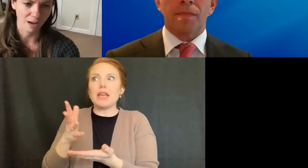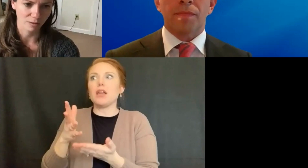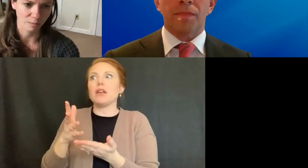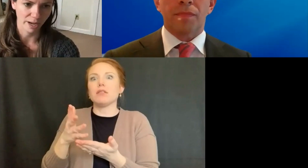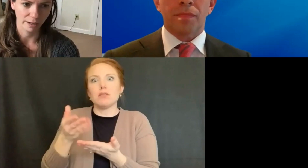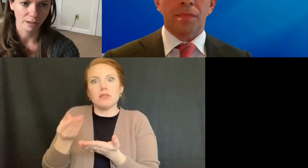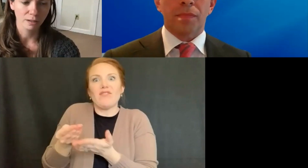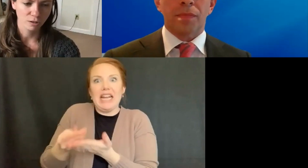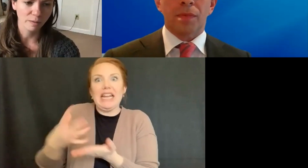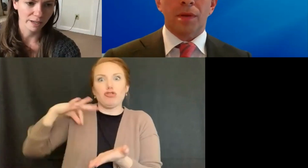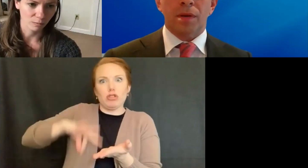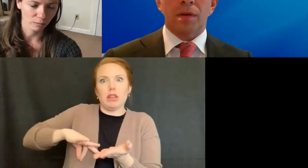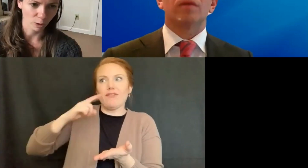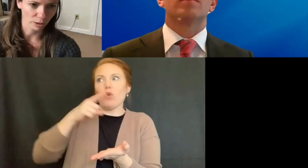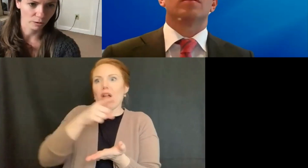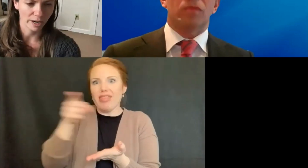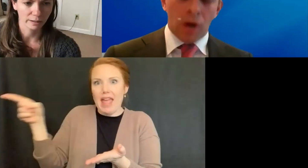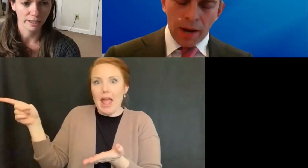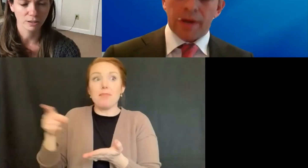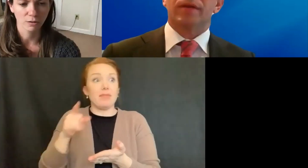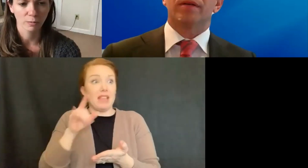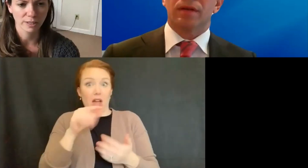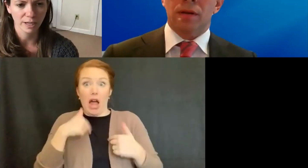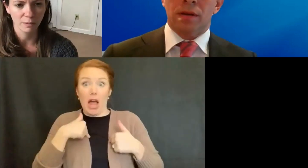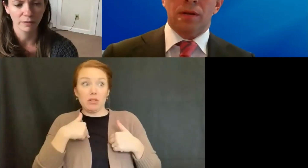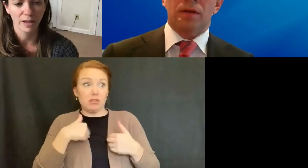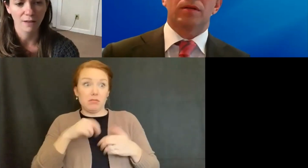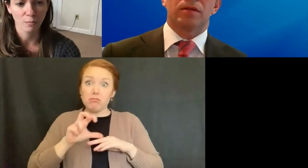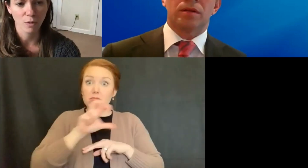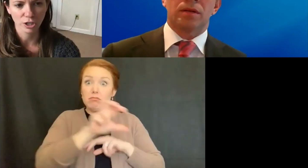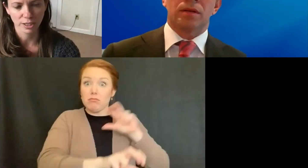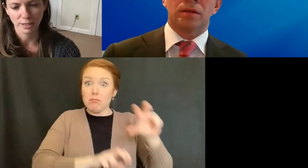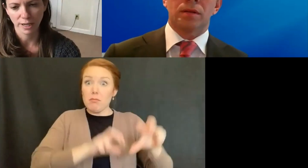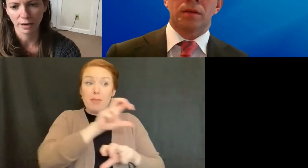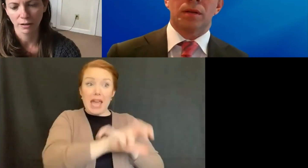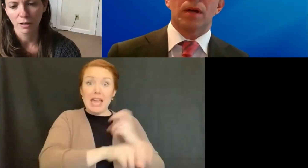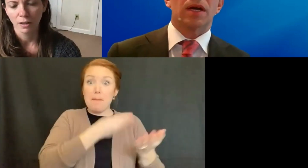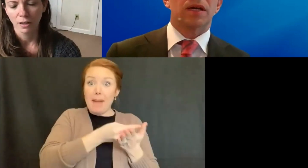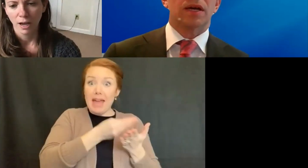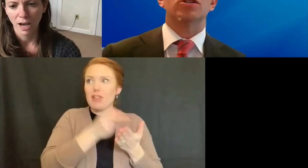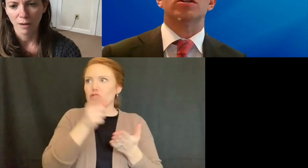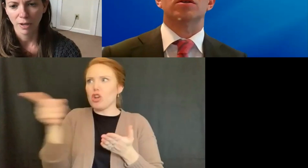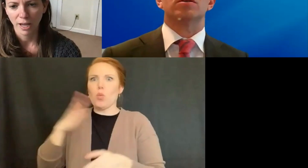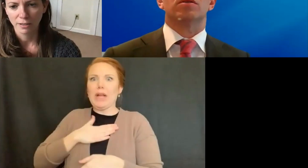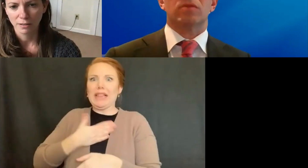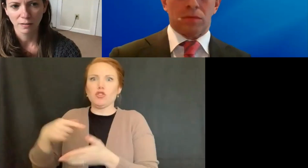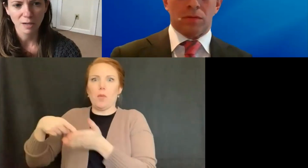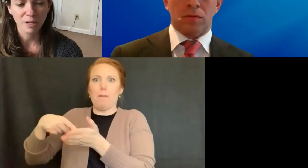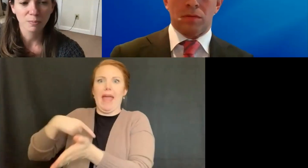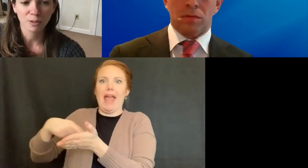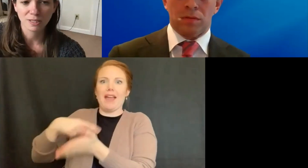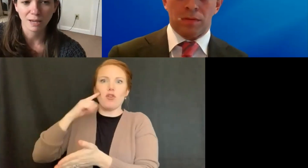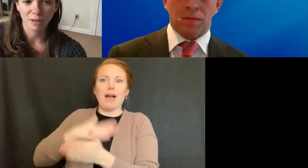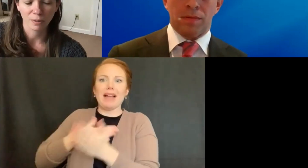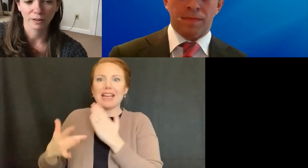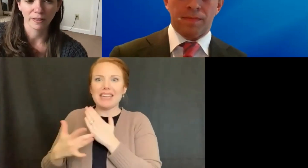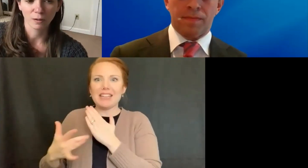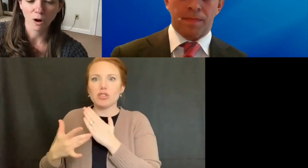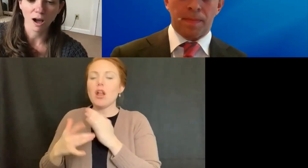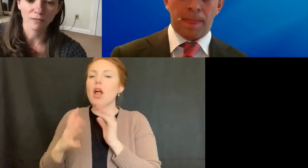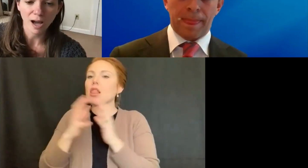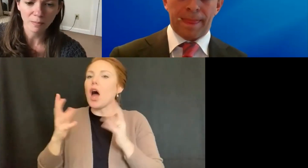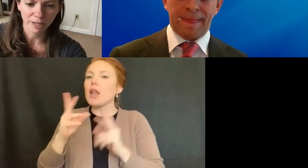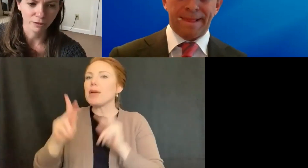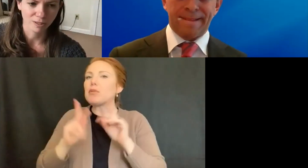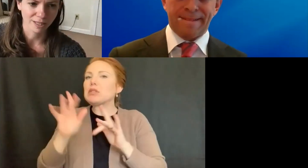was going to have to pay to make it work, right? Like, so was I going to be able to have the margins there? And a lot of people skip that part. They think,